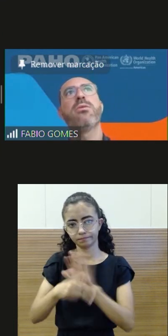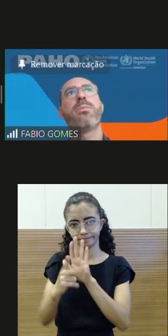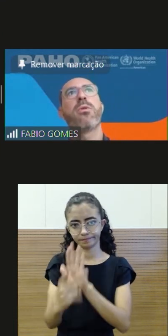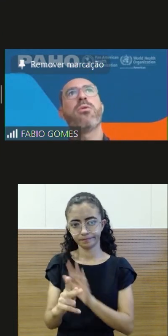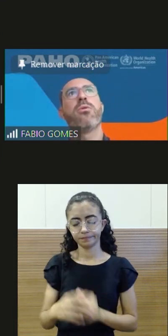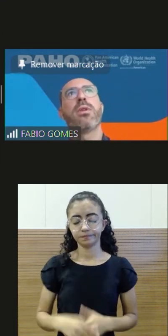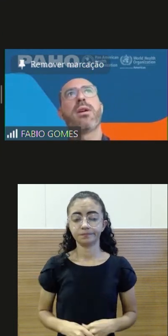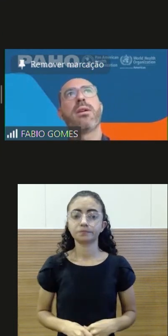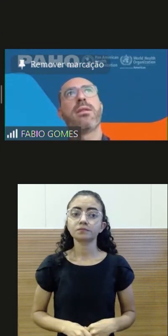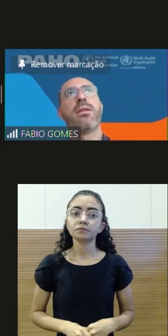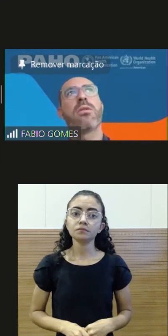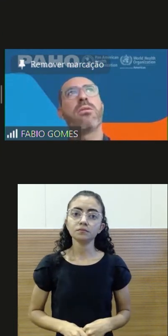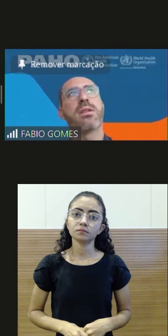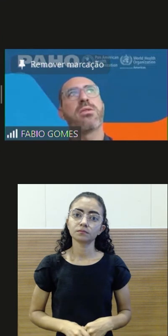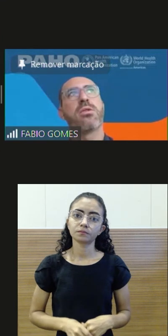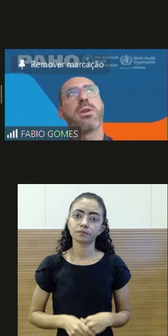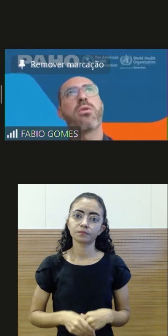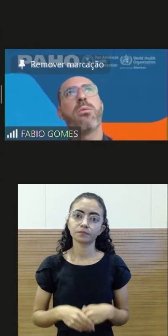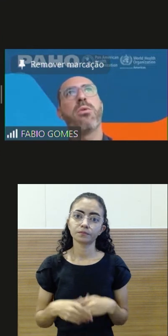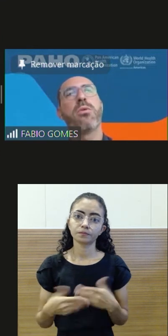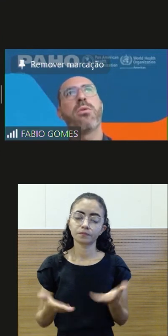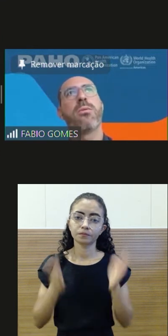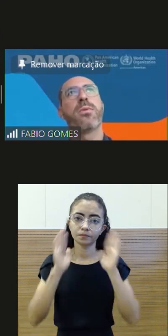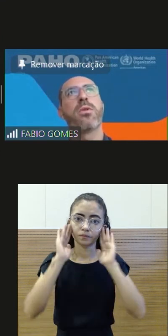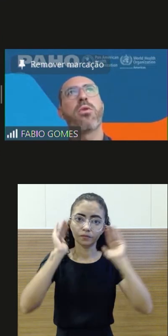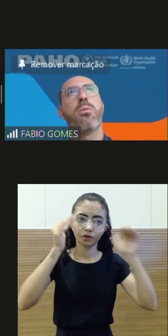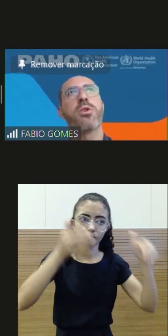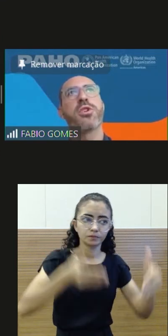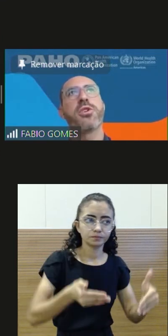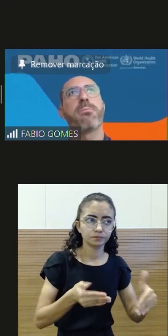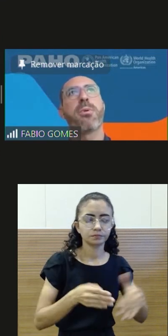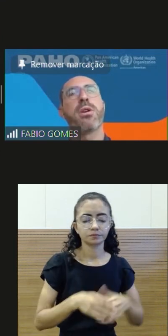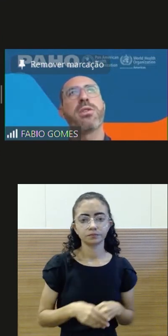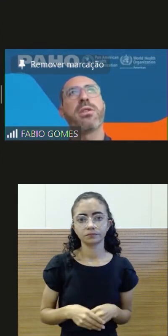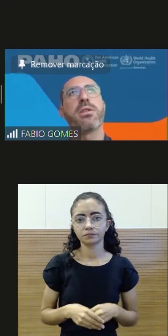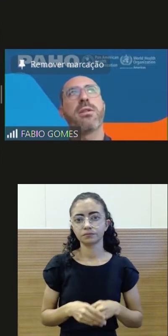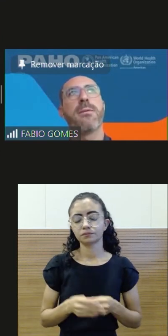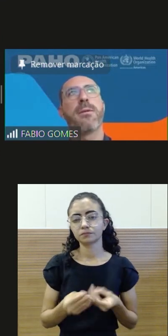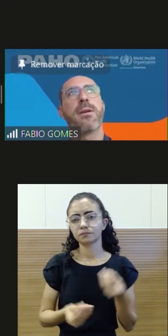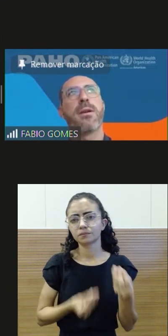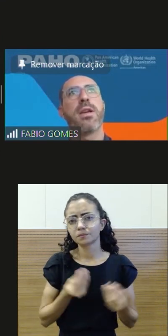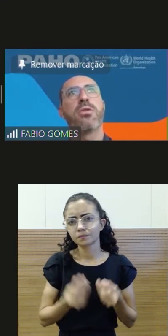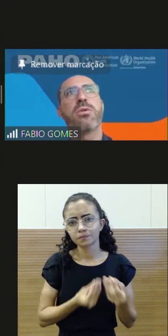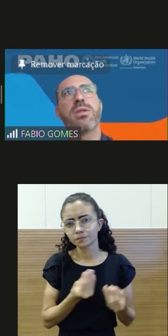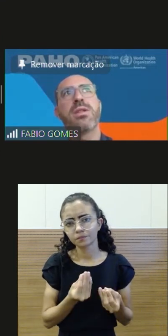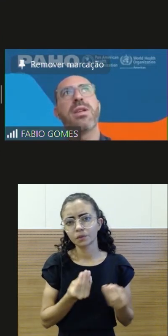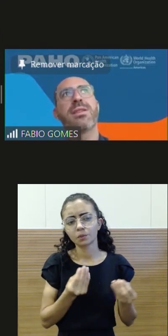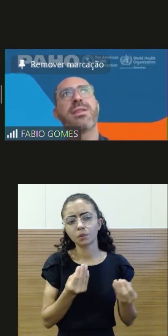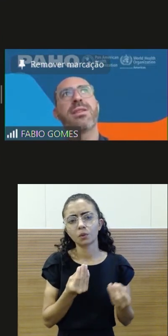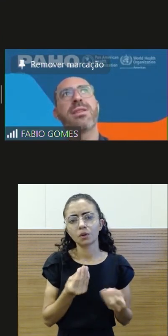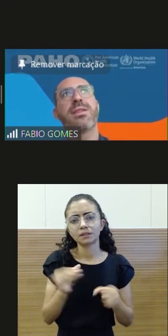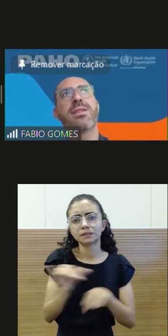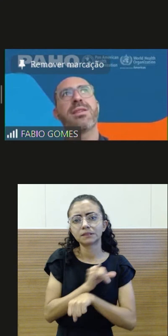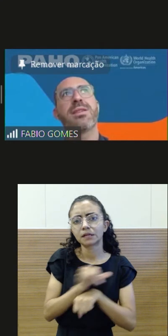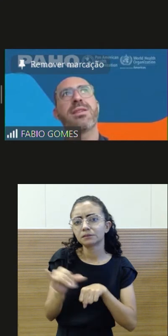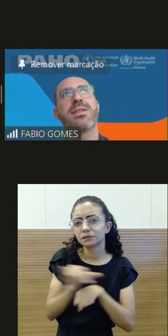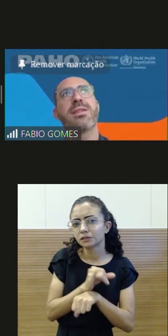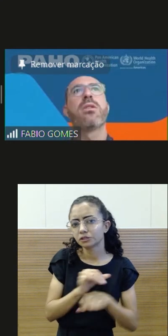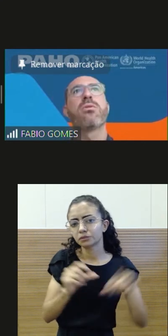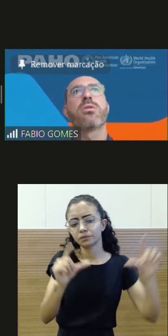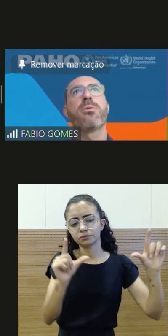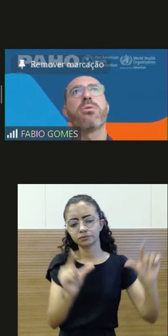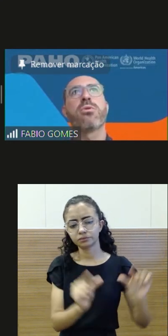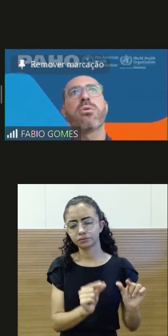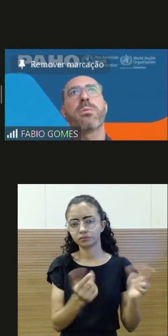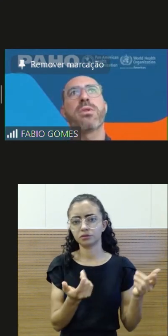products. So going a little bit in the conversation of how we can